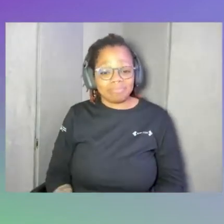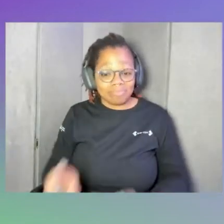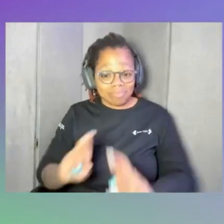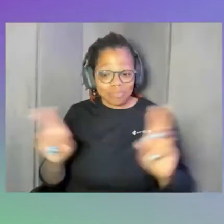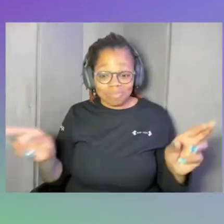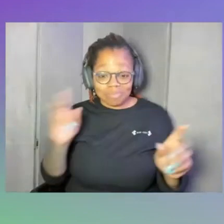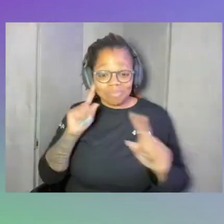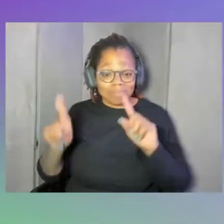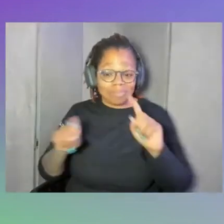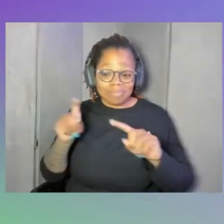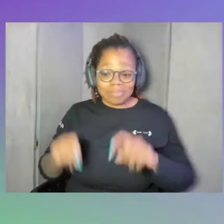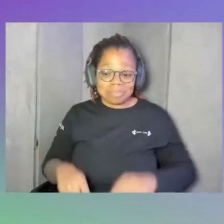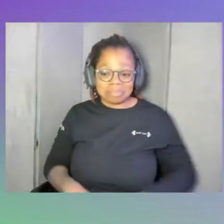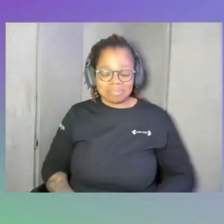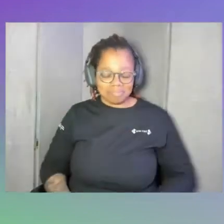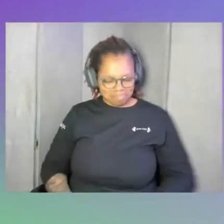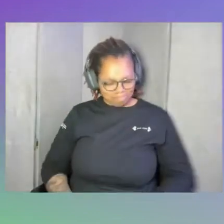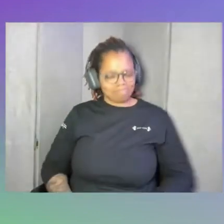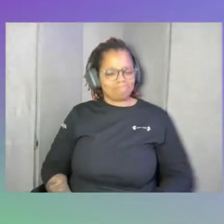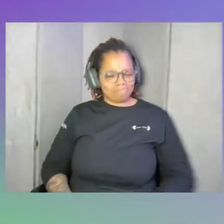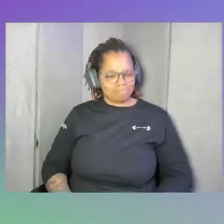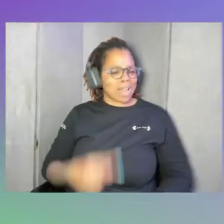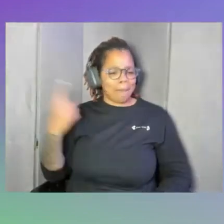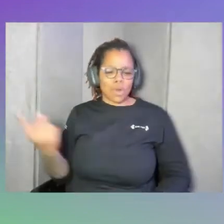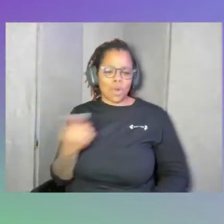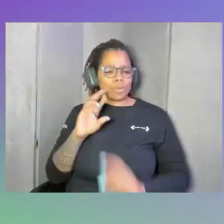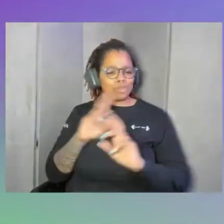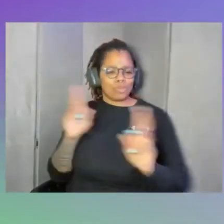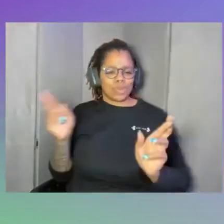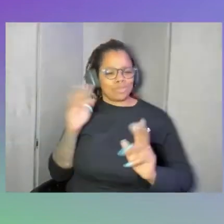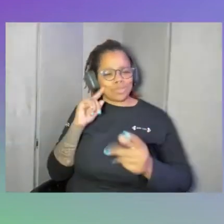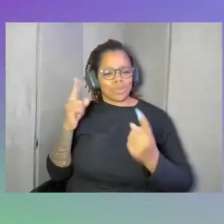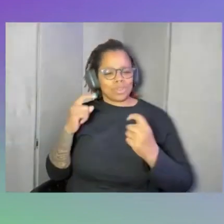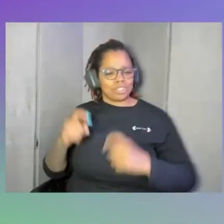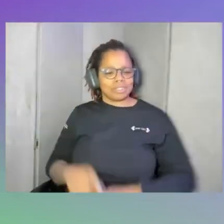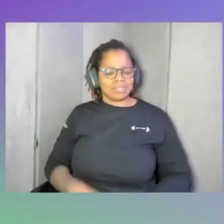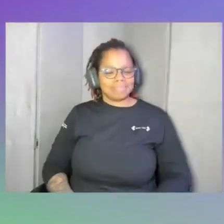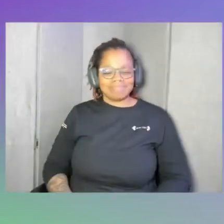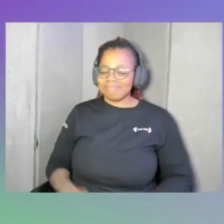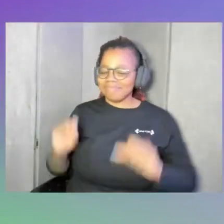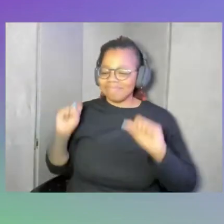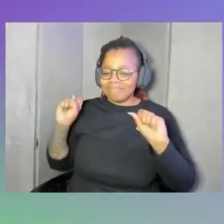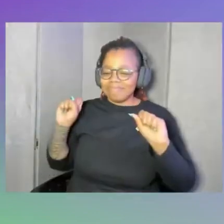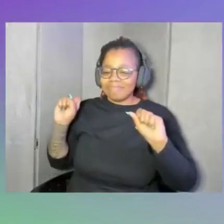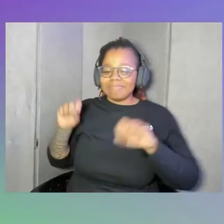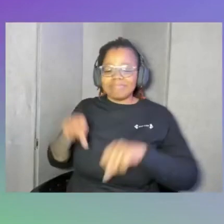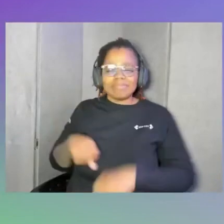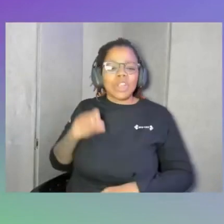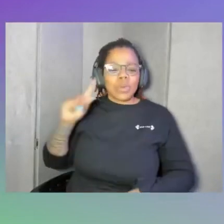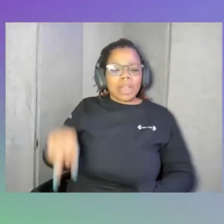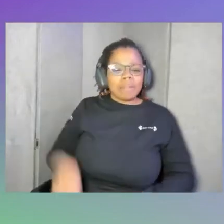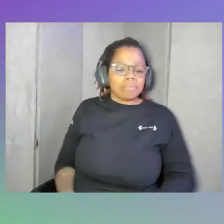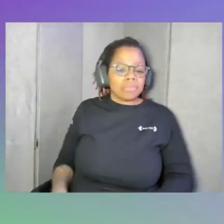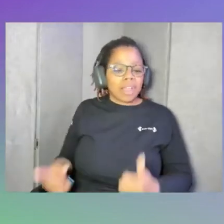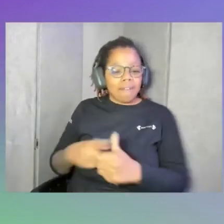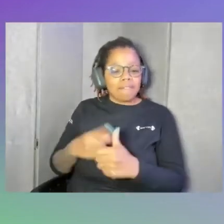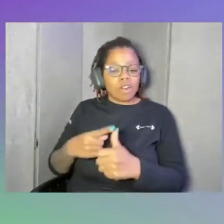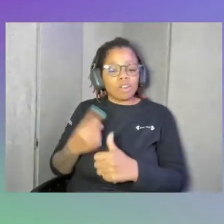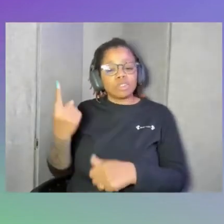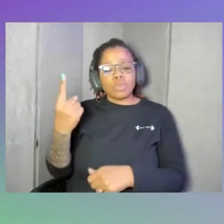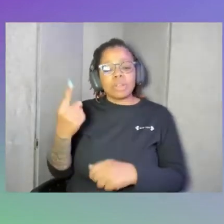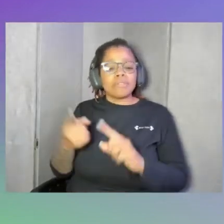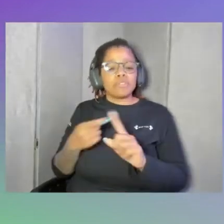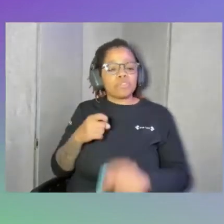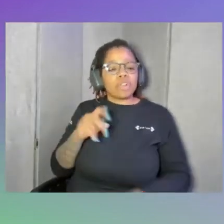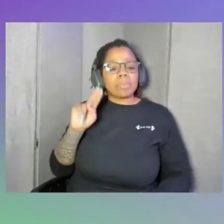some questions? I am ready. I am always ready for questions. Woohoo! All right. The first one's from Nathan.